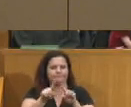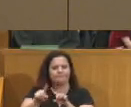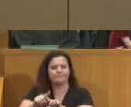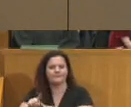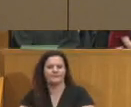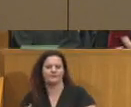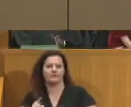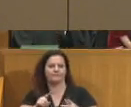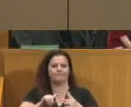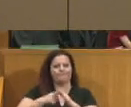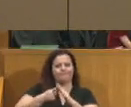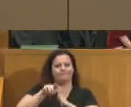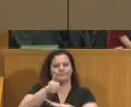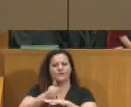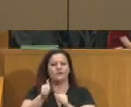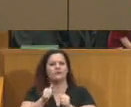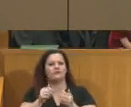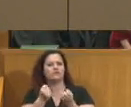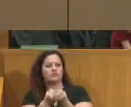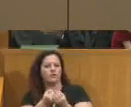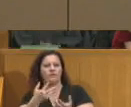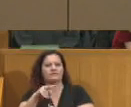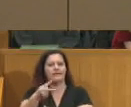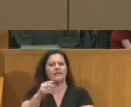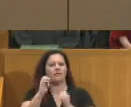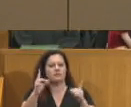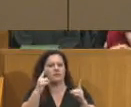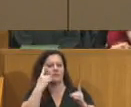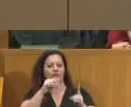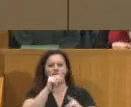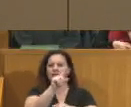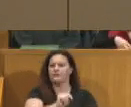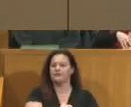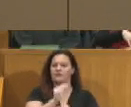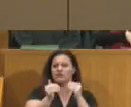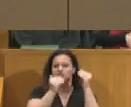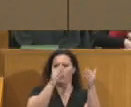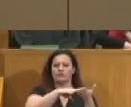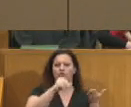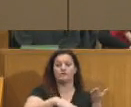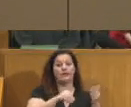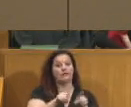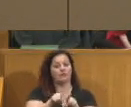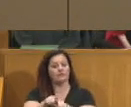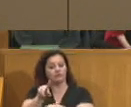very much, Mayor.